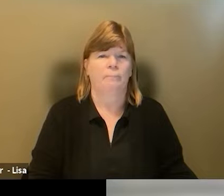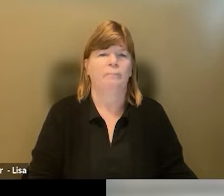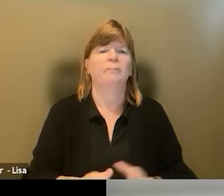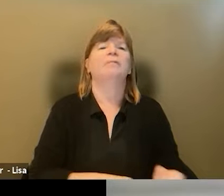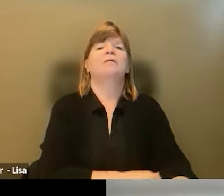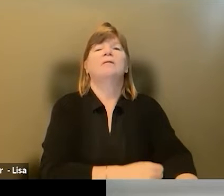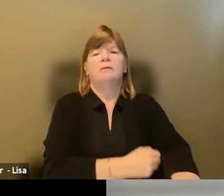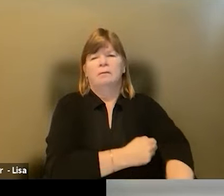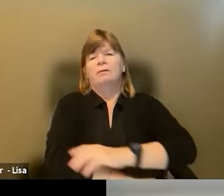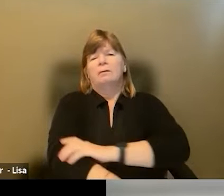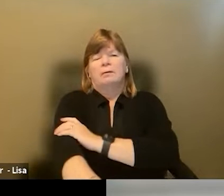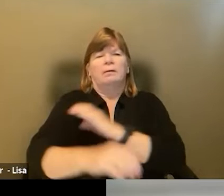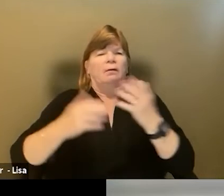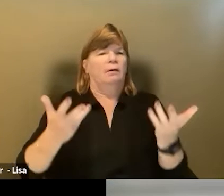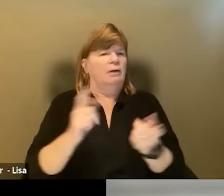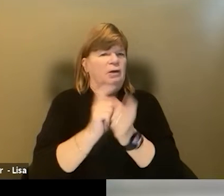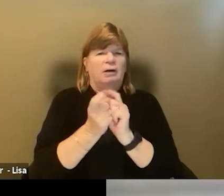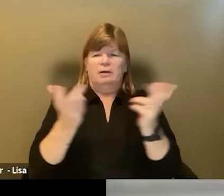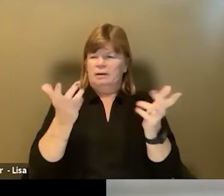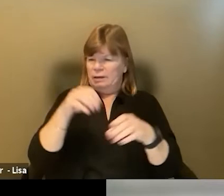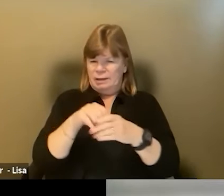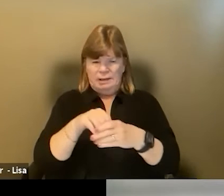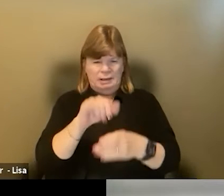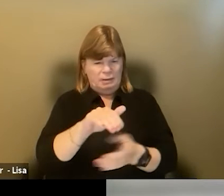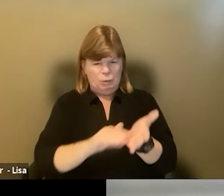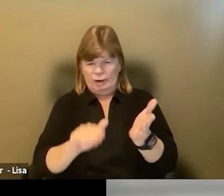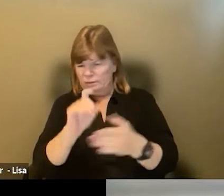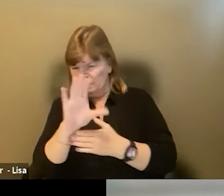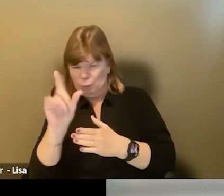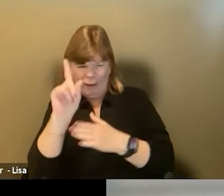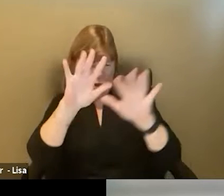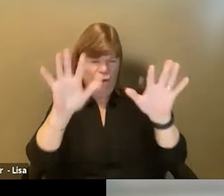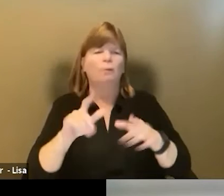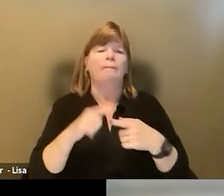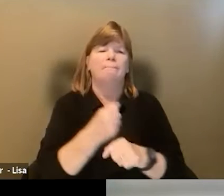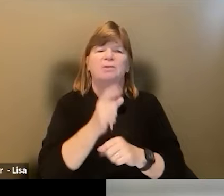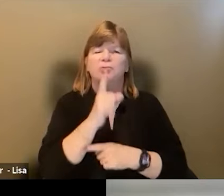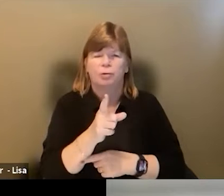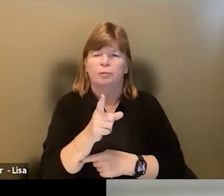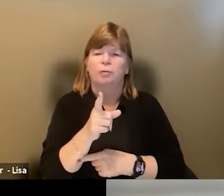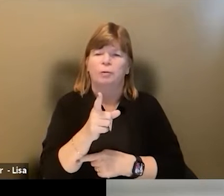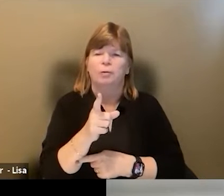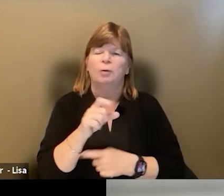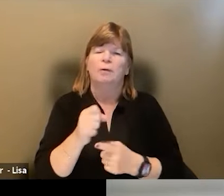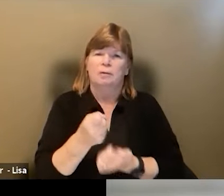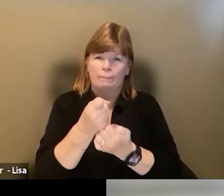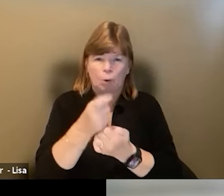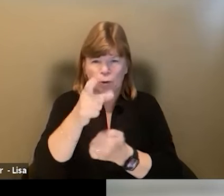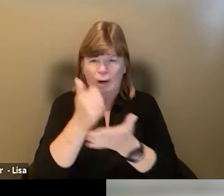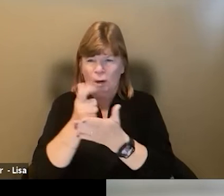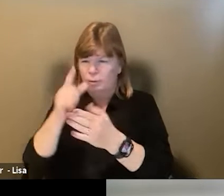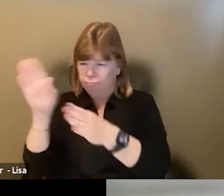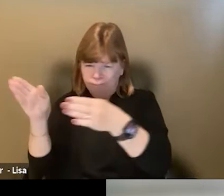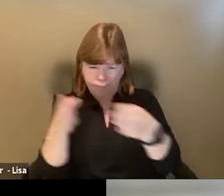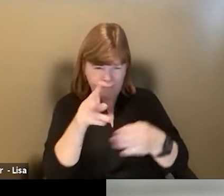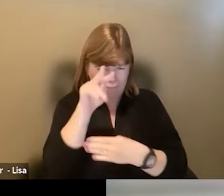So where are the changes within the waiver documents? And so we just wanted to make sure that we can support you in directing you